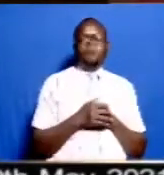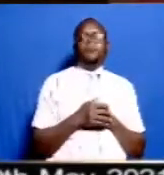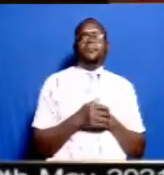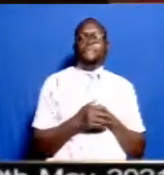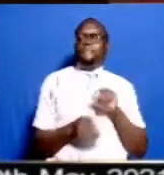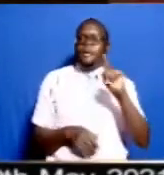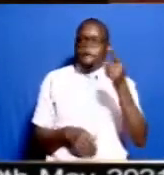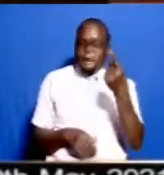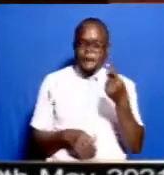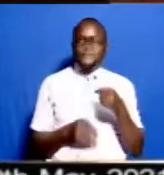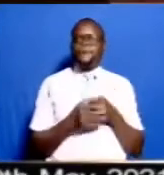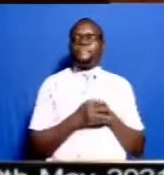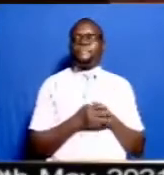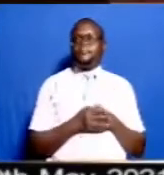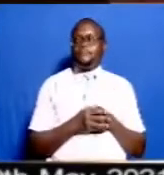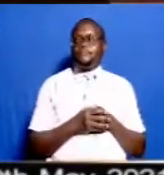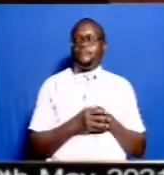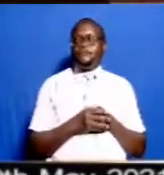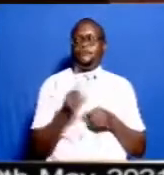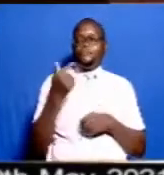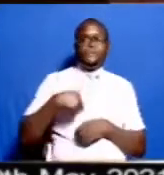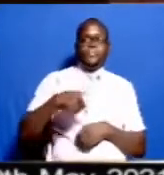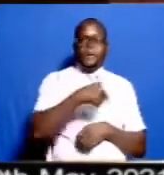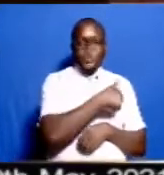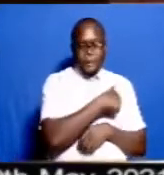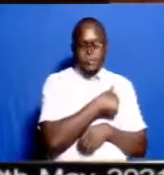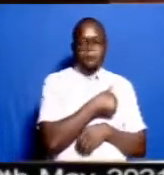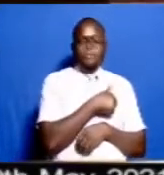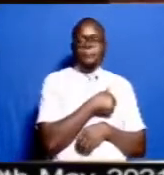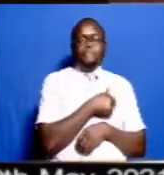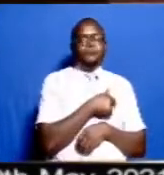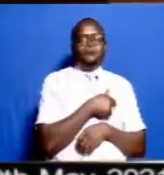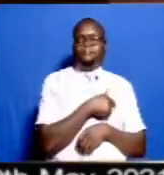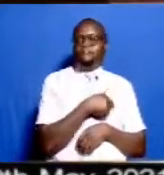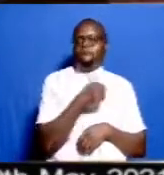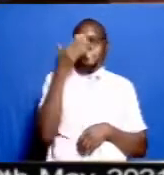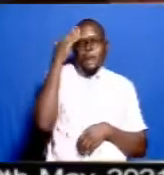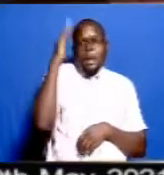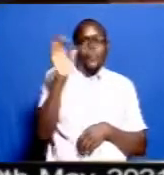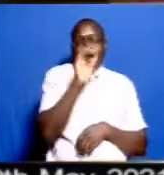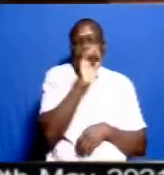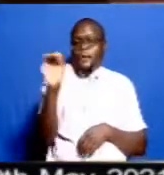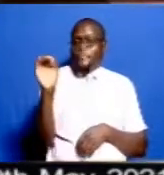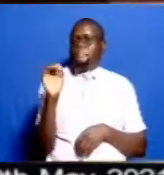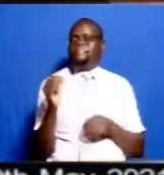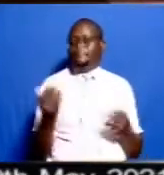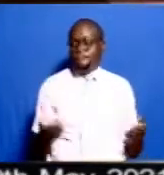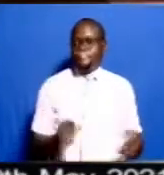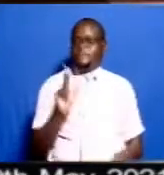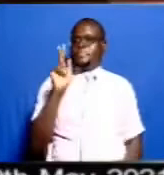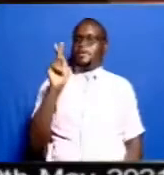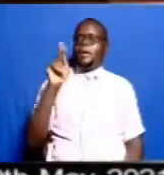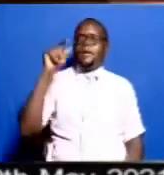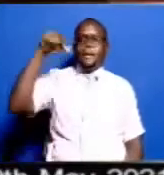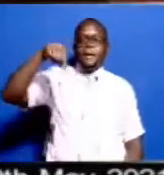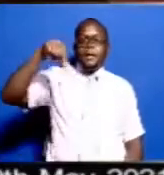and foremost, we are actually not oblivious of the fact that KQ